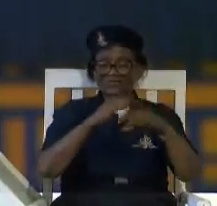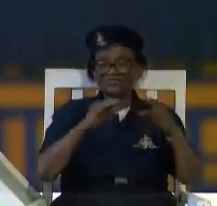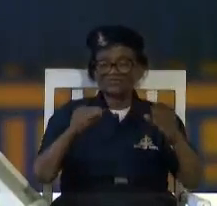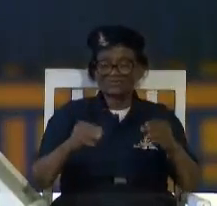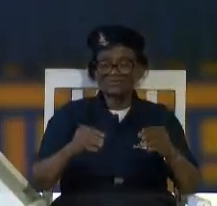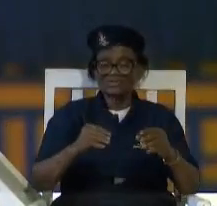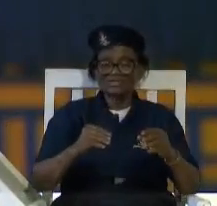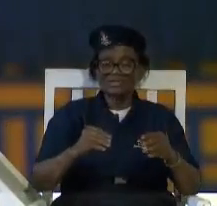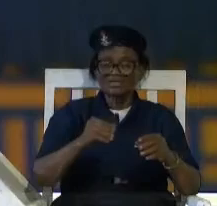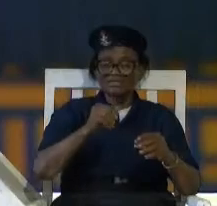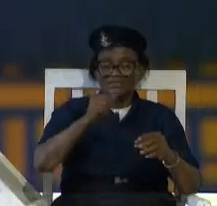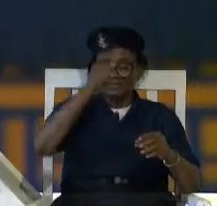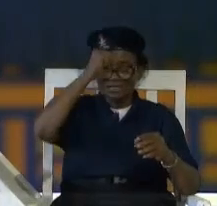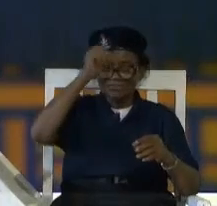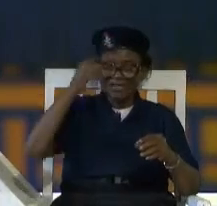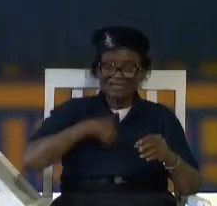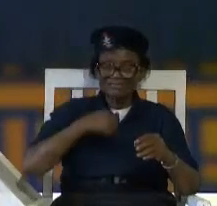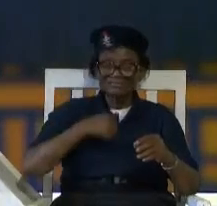Remind me